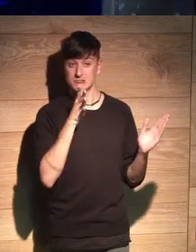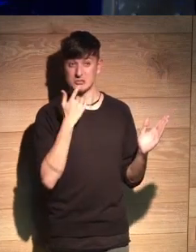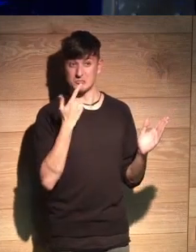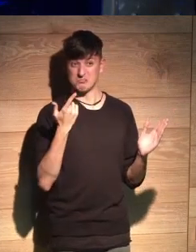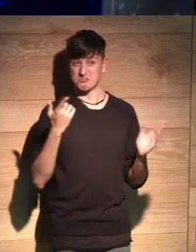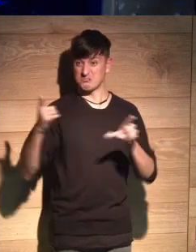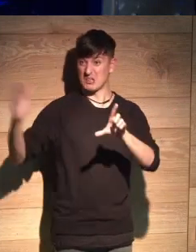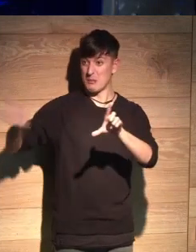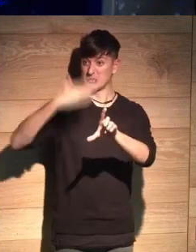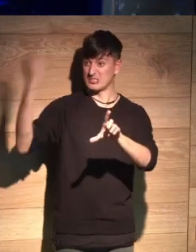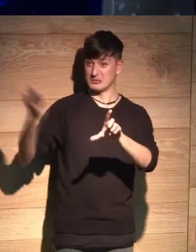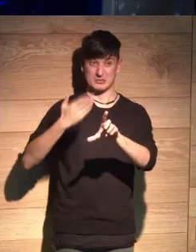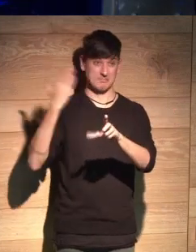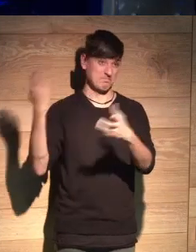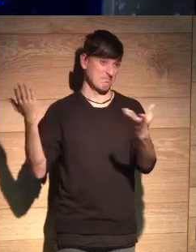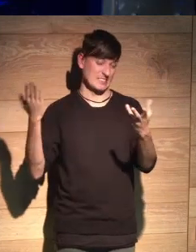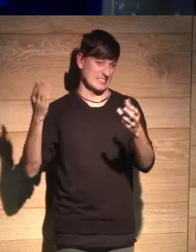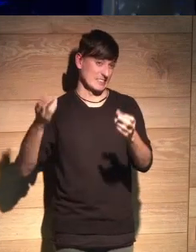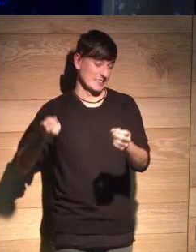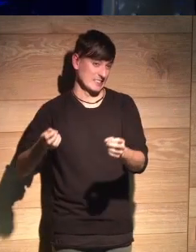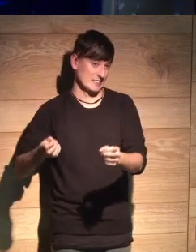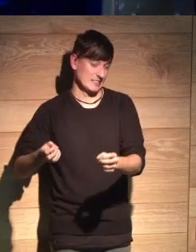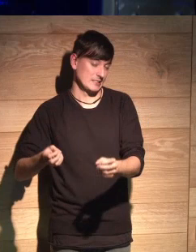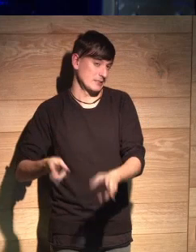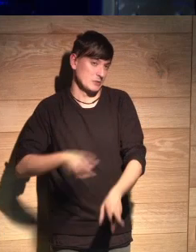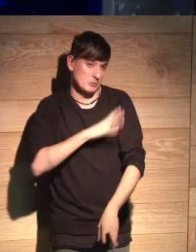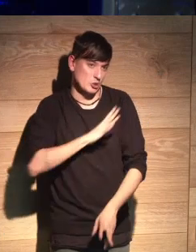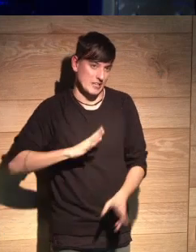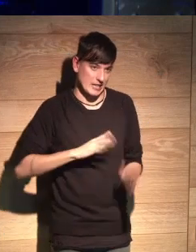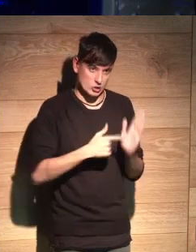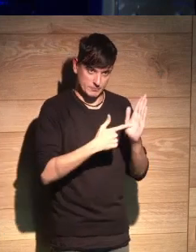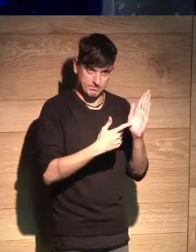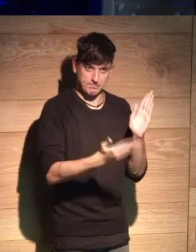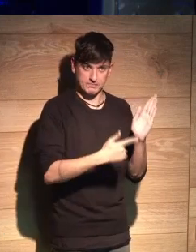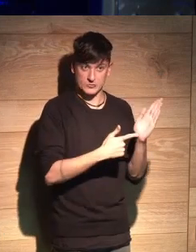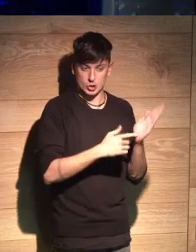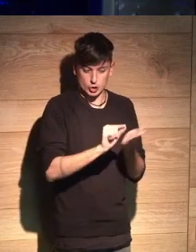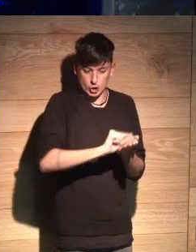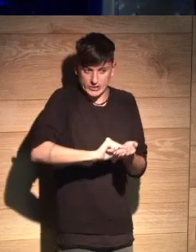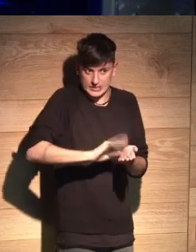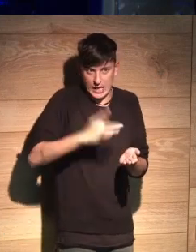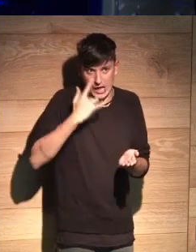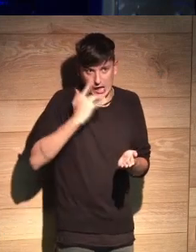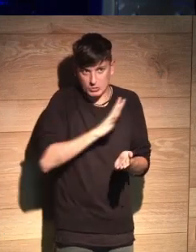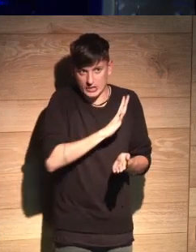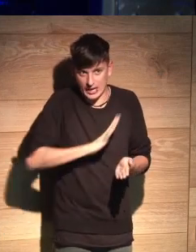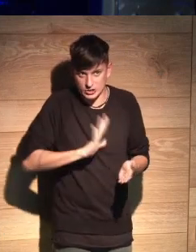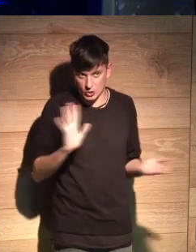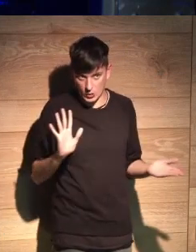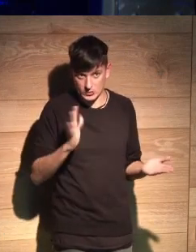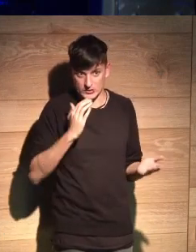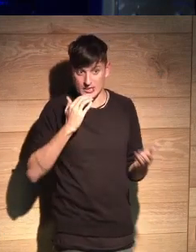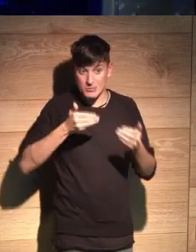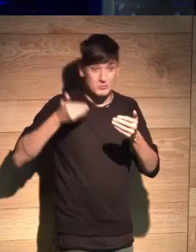said, well, without slides and inspiring, well, just in case, here I bring some notes, just in